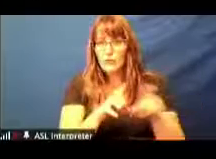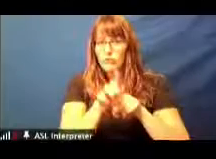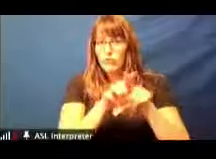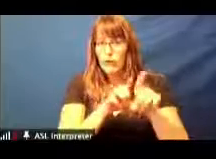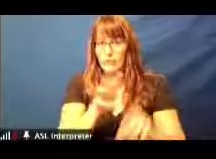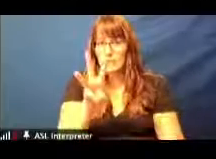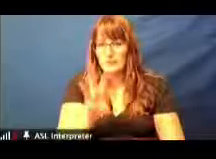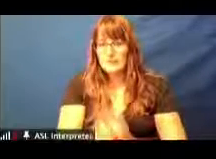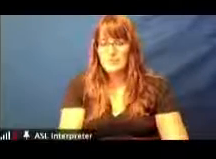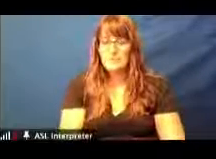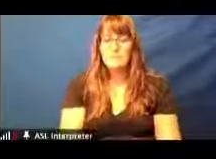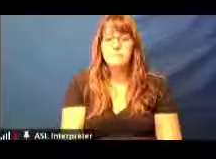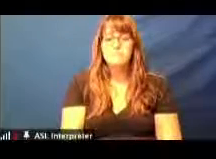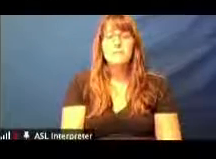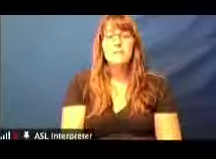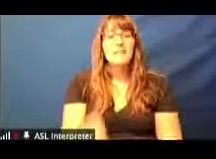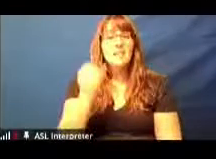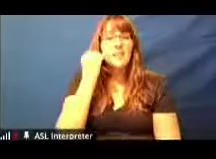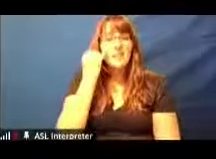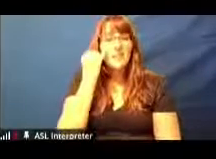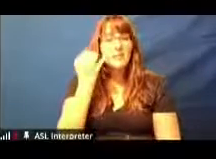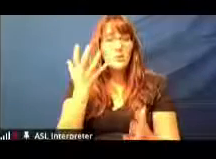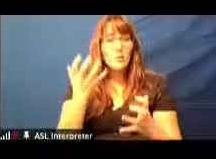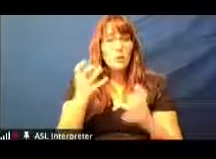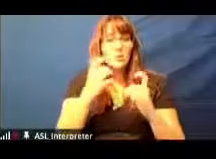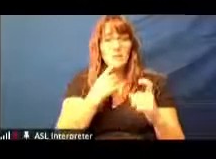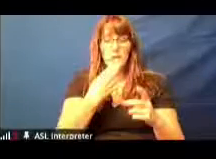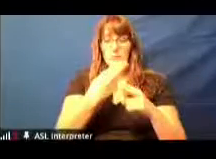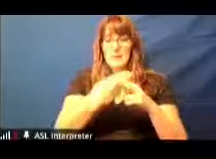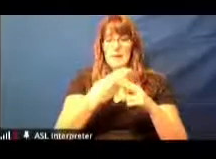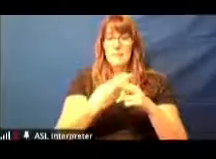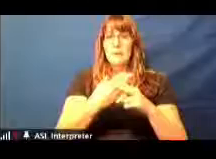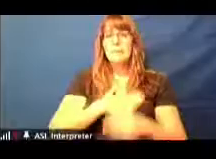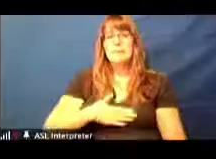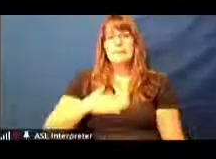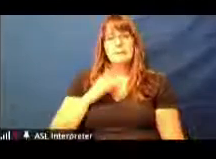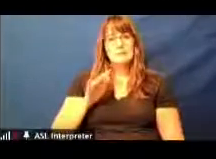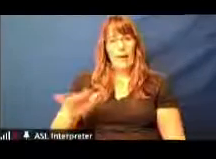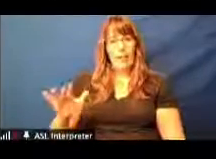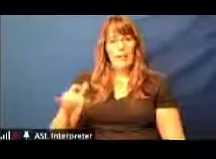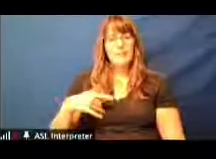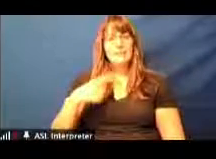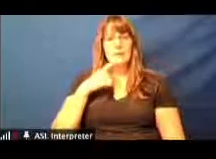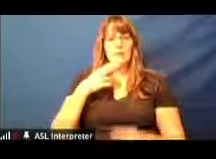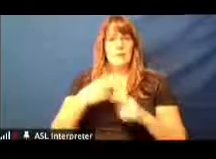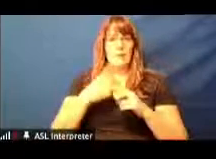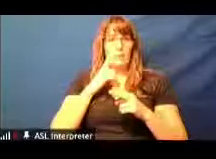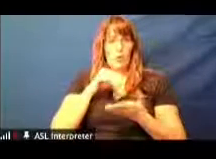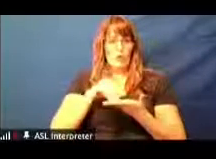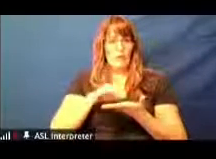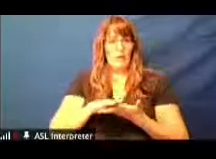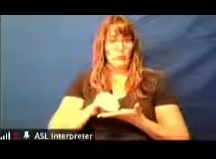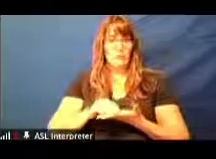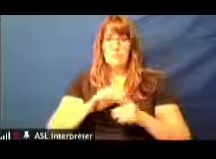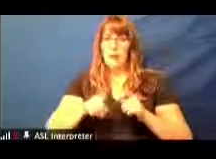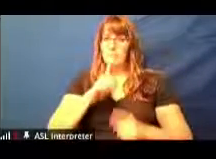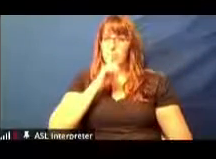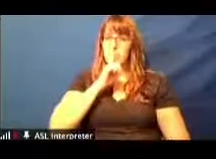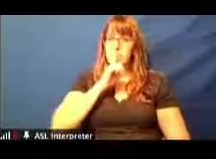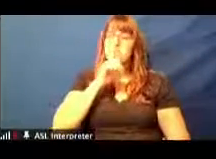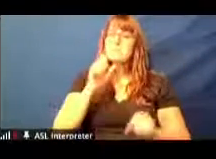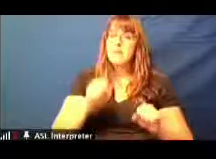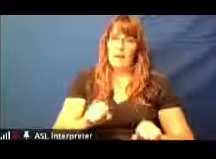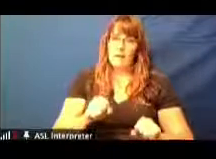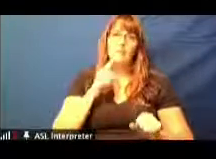to speak. If you would like to give your name, please state and spell it for the record. You are not required to provide your name to give